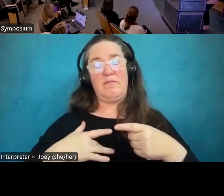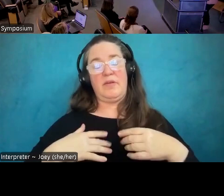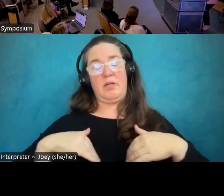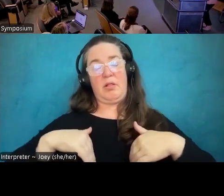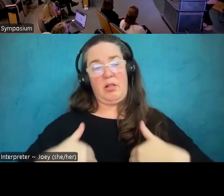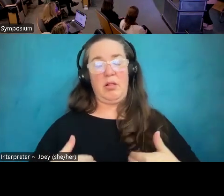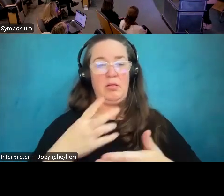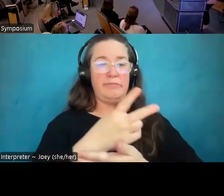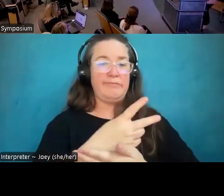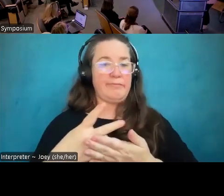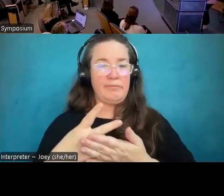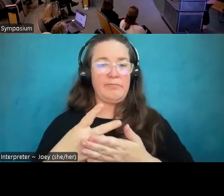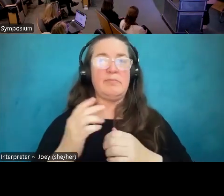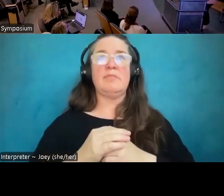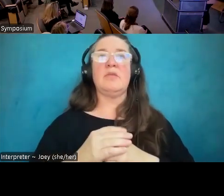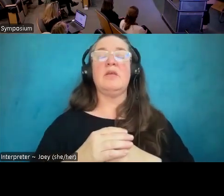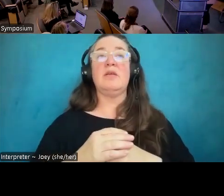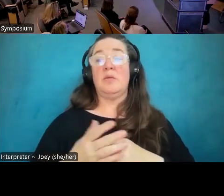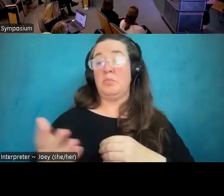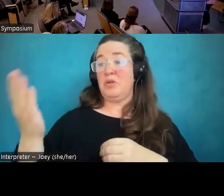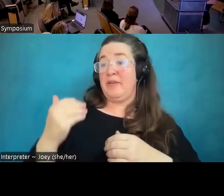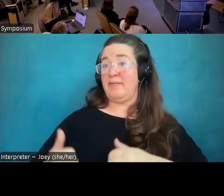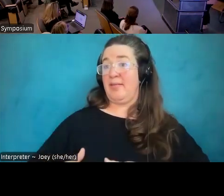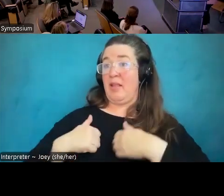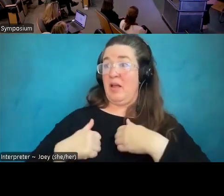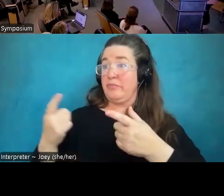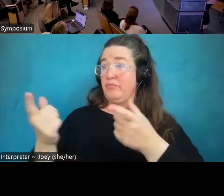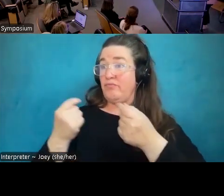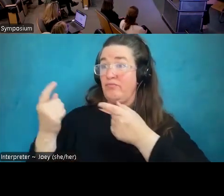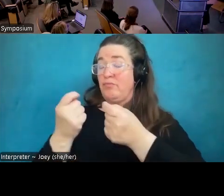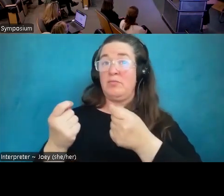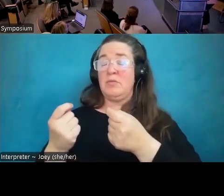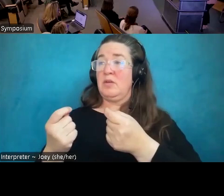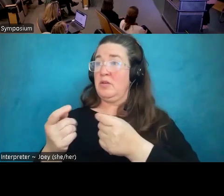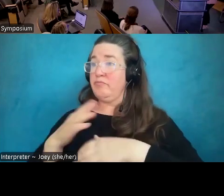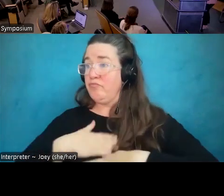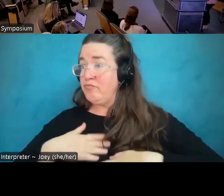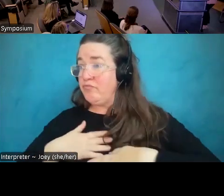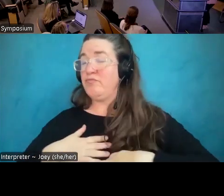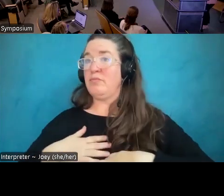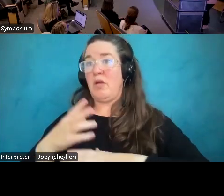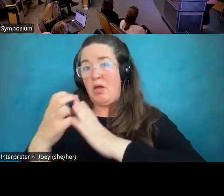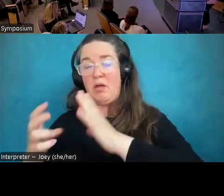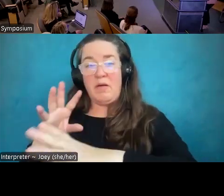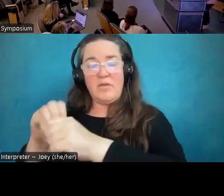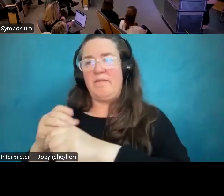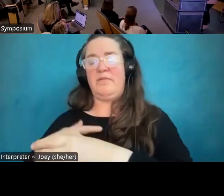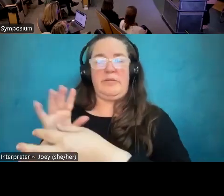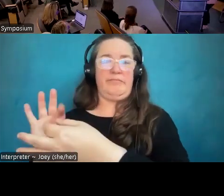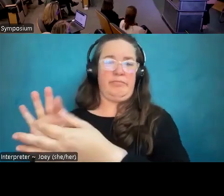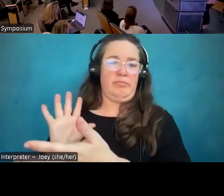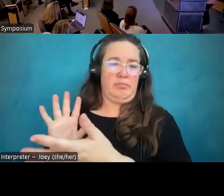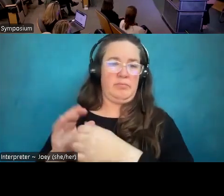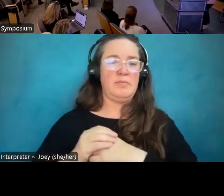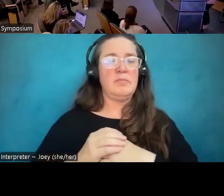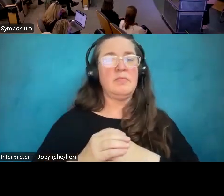disconnected from their previous life or the activities that are most important to them. It might be a loss of identity or